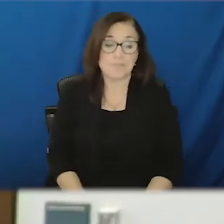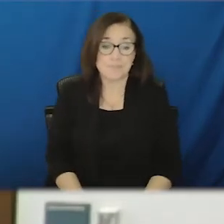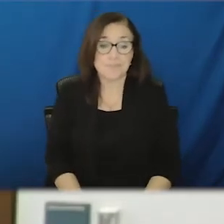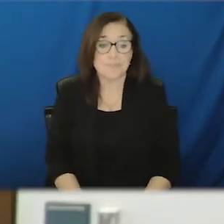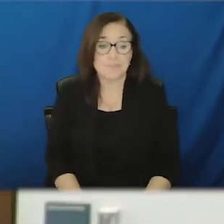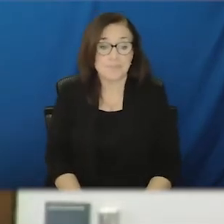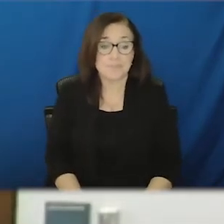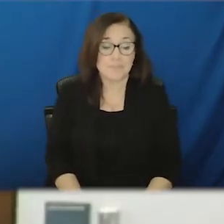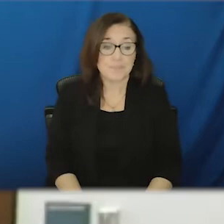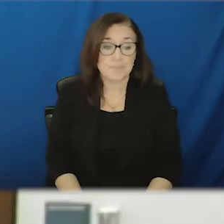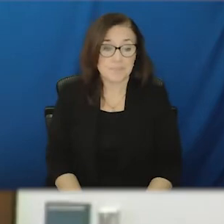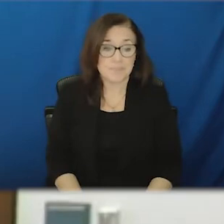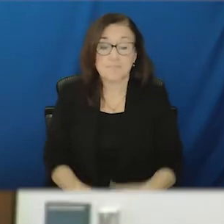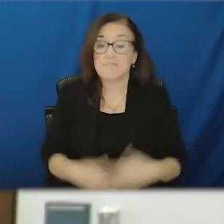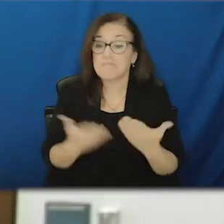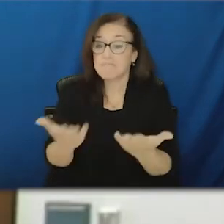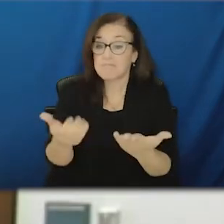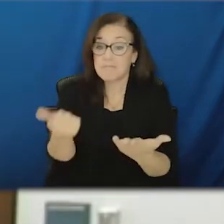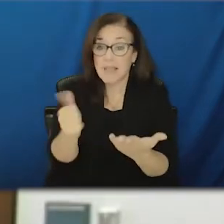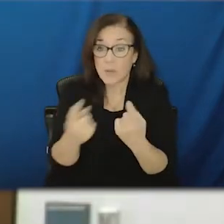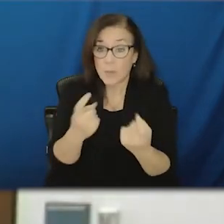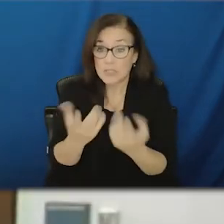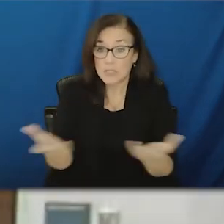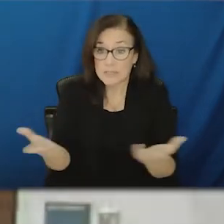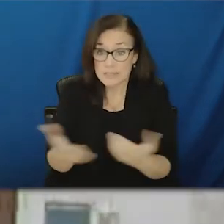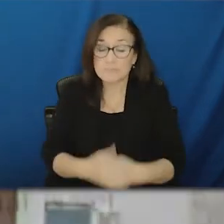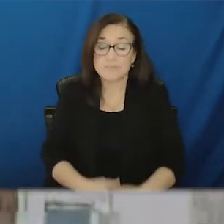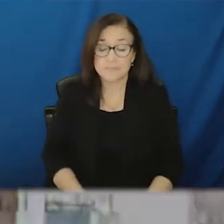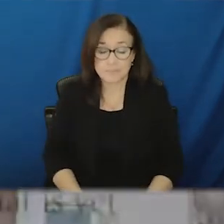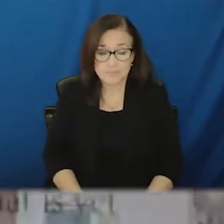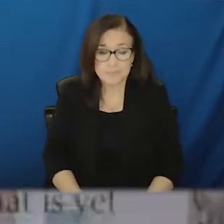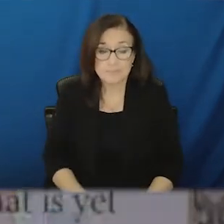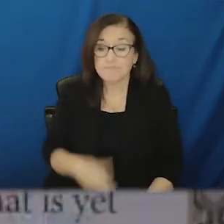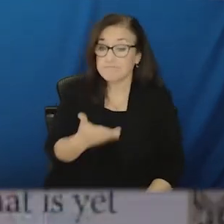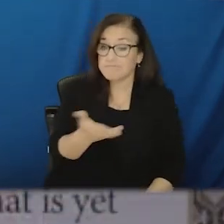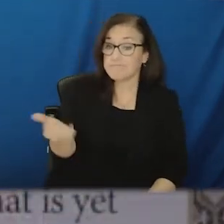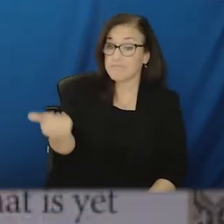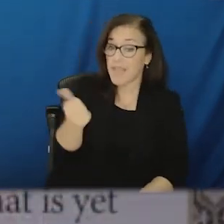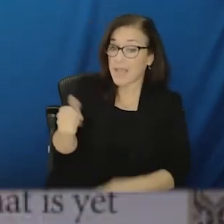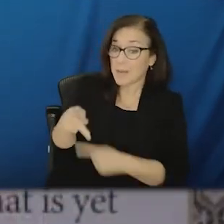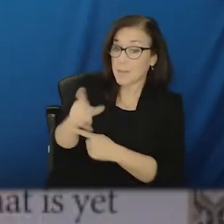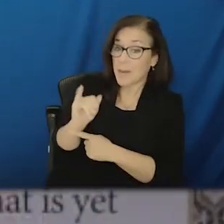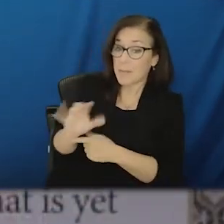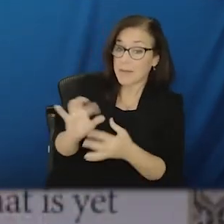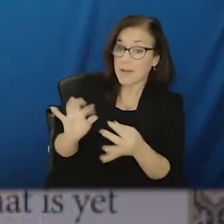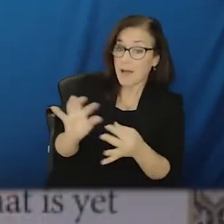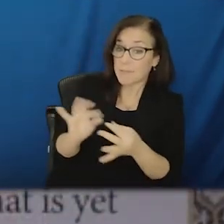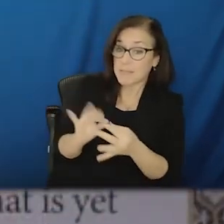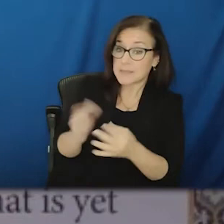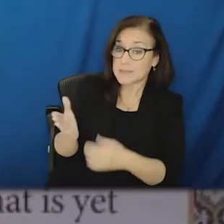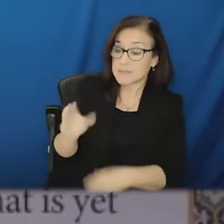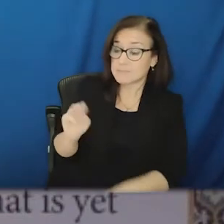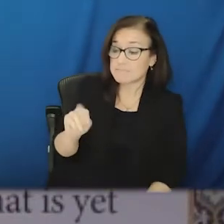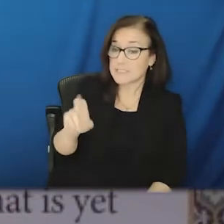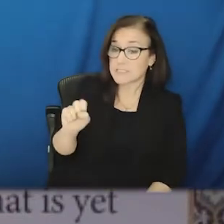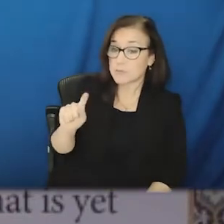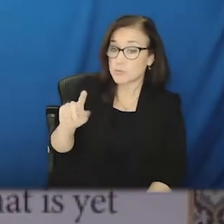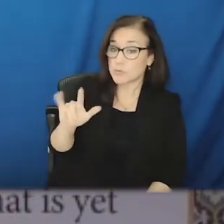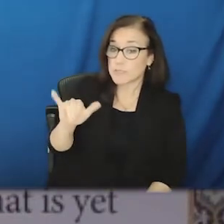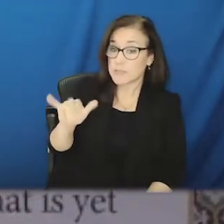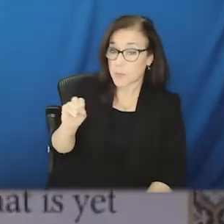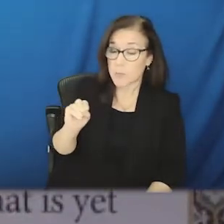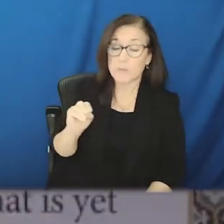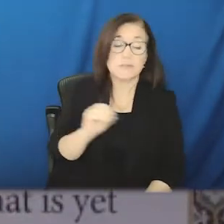With that, I'll happy to answer any questions. Thank you. Are there any public comments, Ms. Trujillo? No public